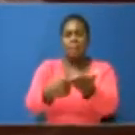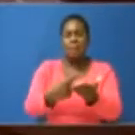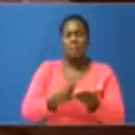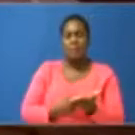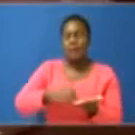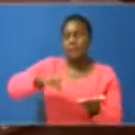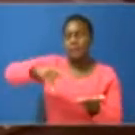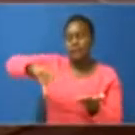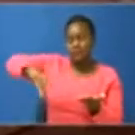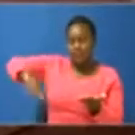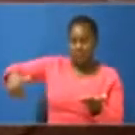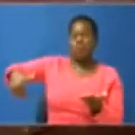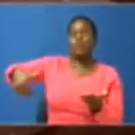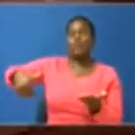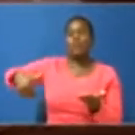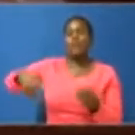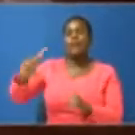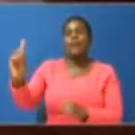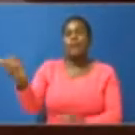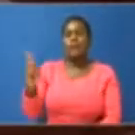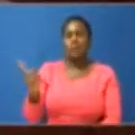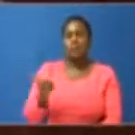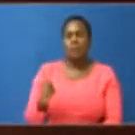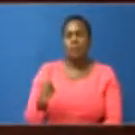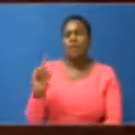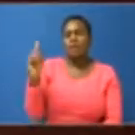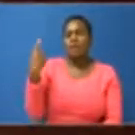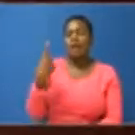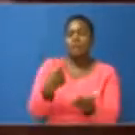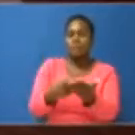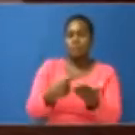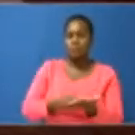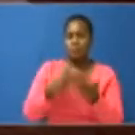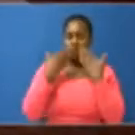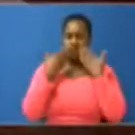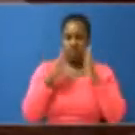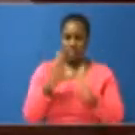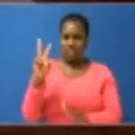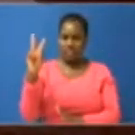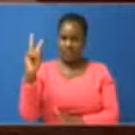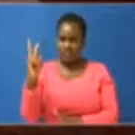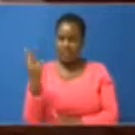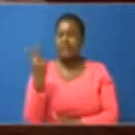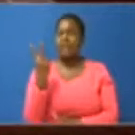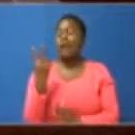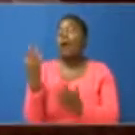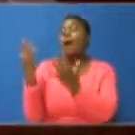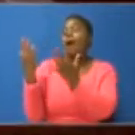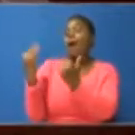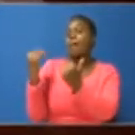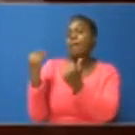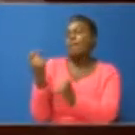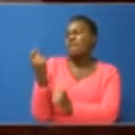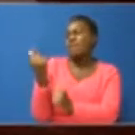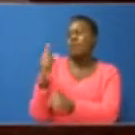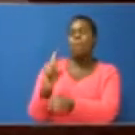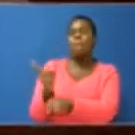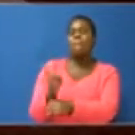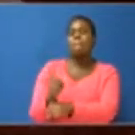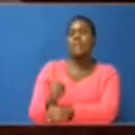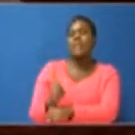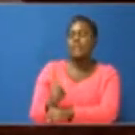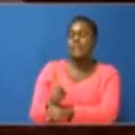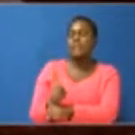the capital city that is nairobi that was the first debate the second one is incoming in the next few minutes